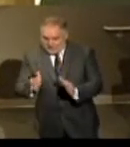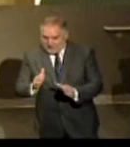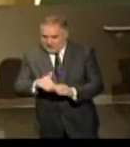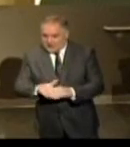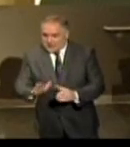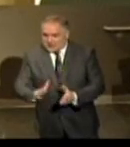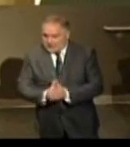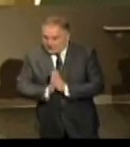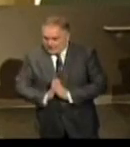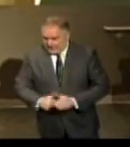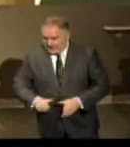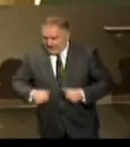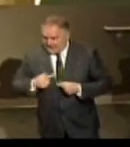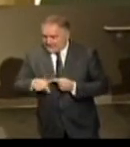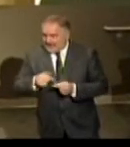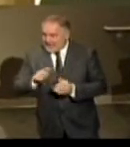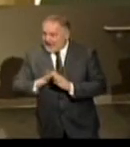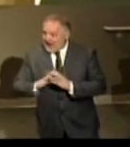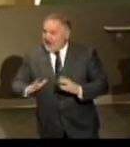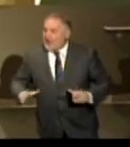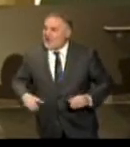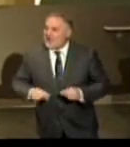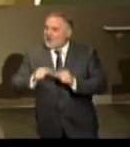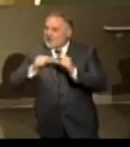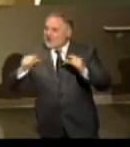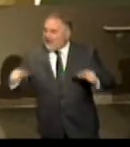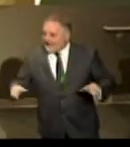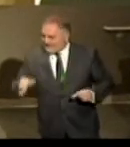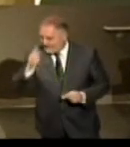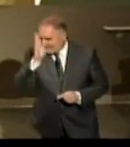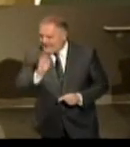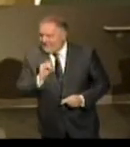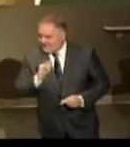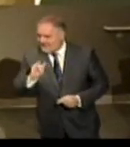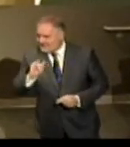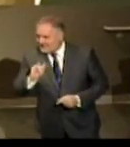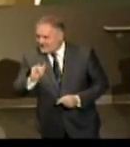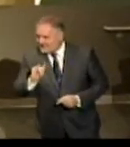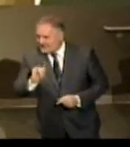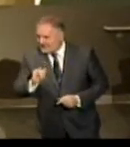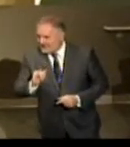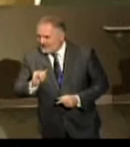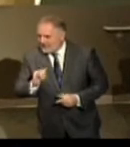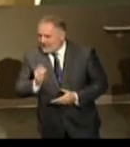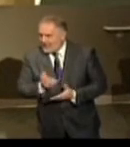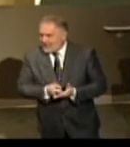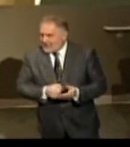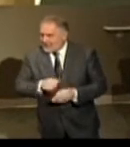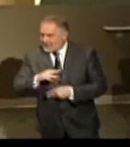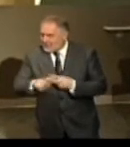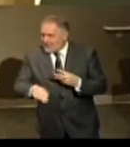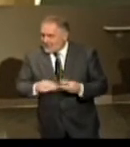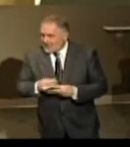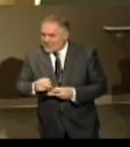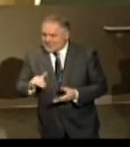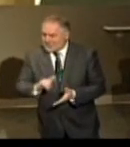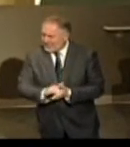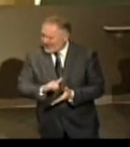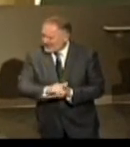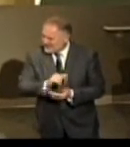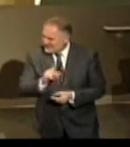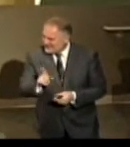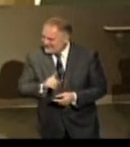prayer life on the greatness of God, come on, help me. When you focus in your prayer life on the greatness of God, what in the world is impossible?